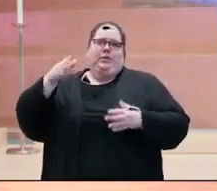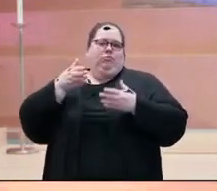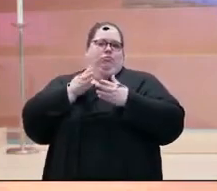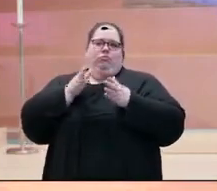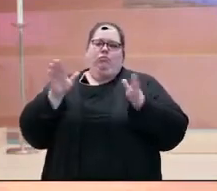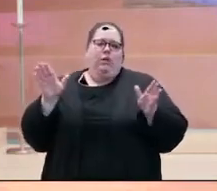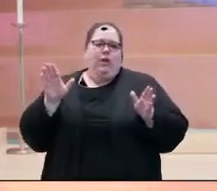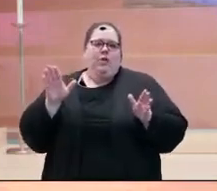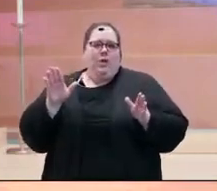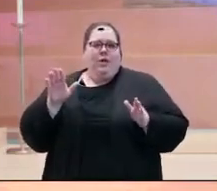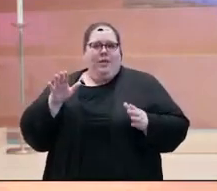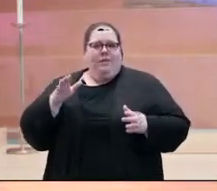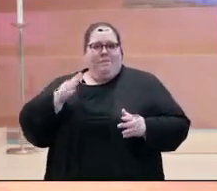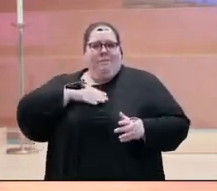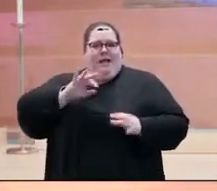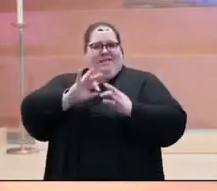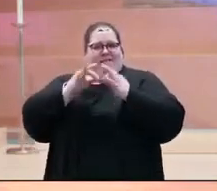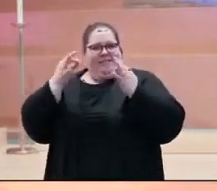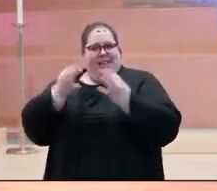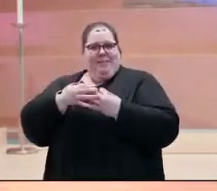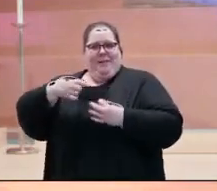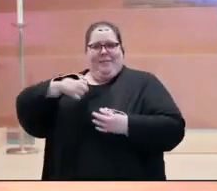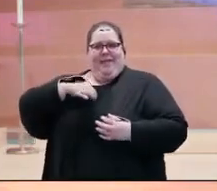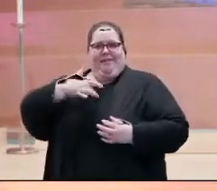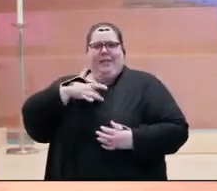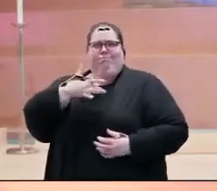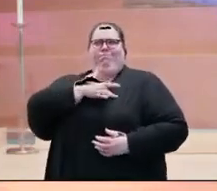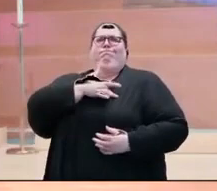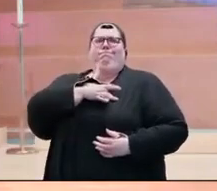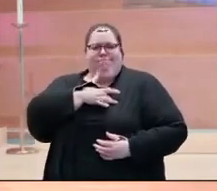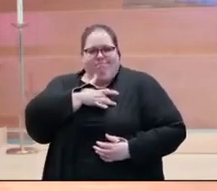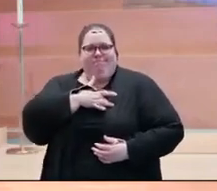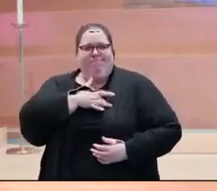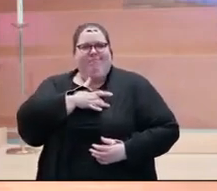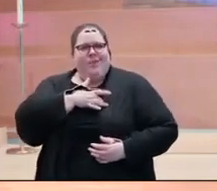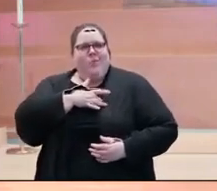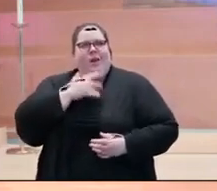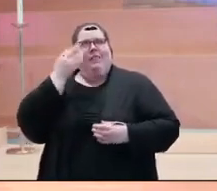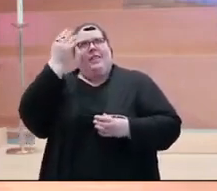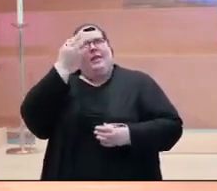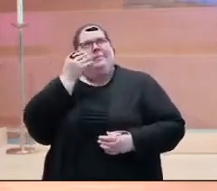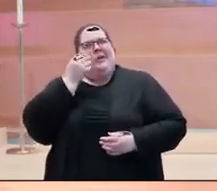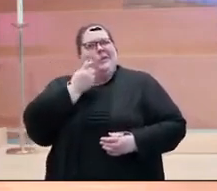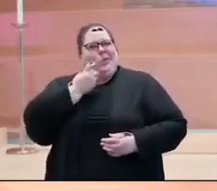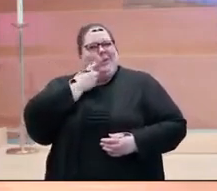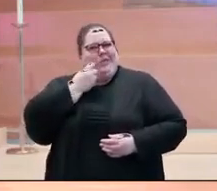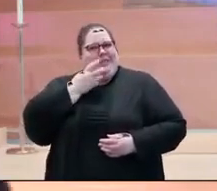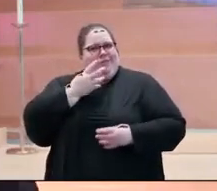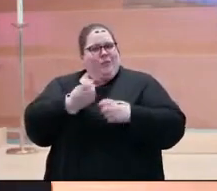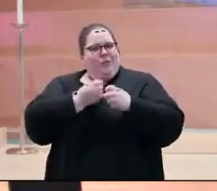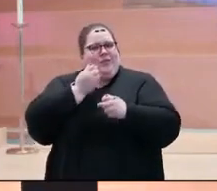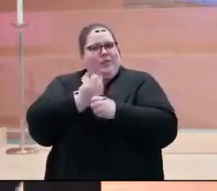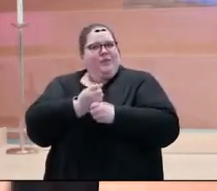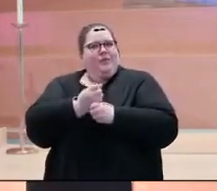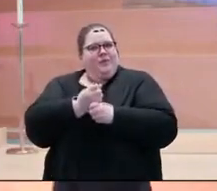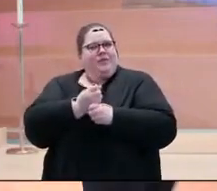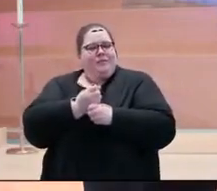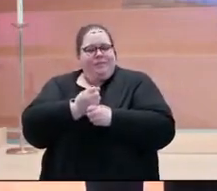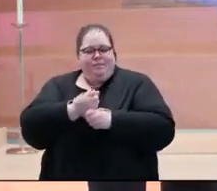kind of close to home for my family and I when I consider sort of the last handful of years that we have